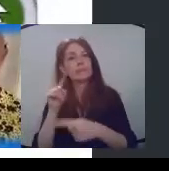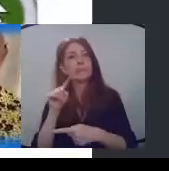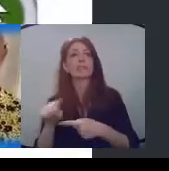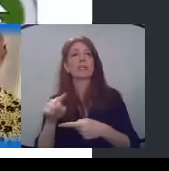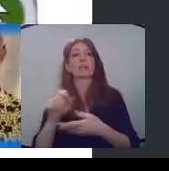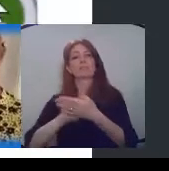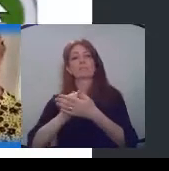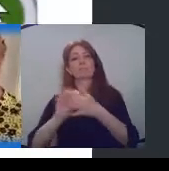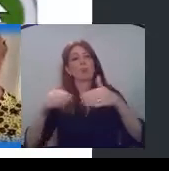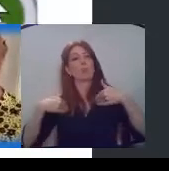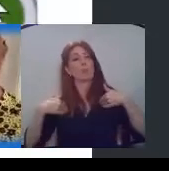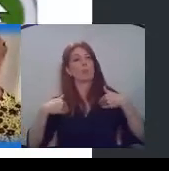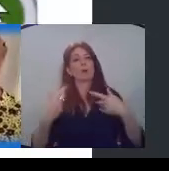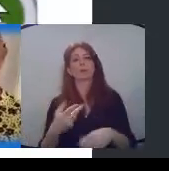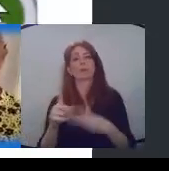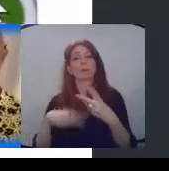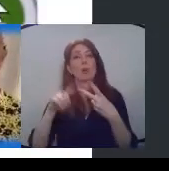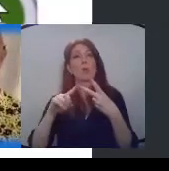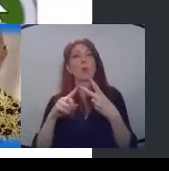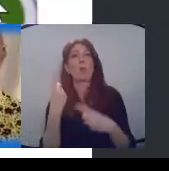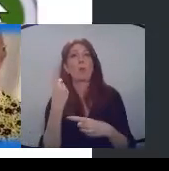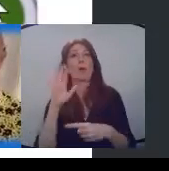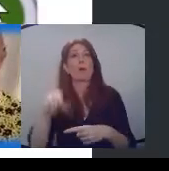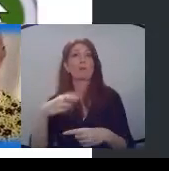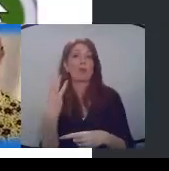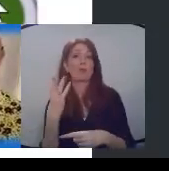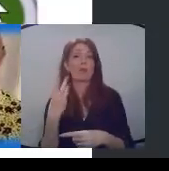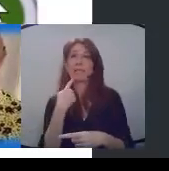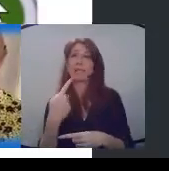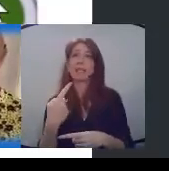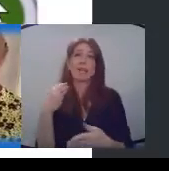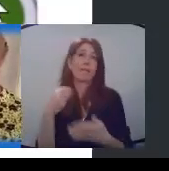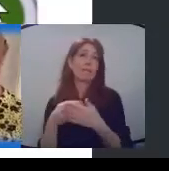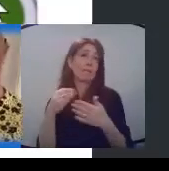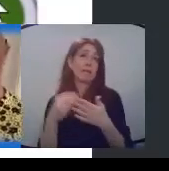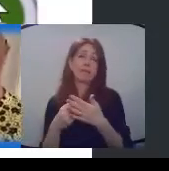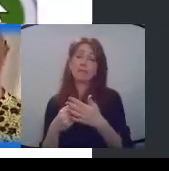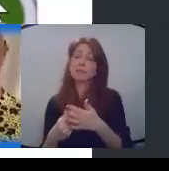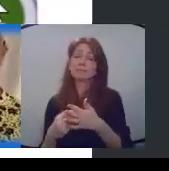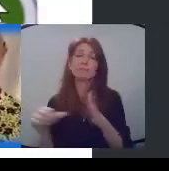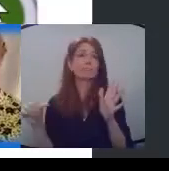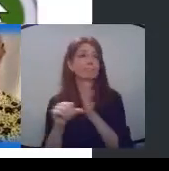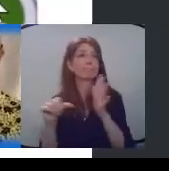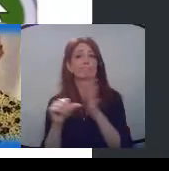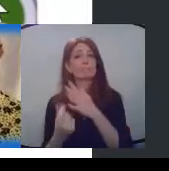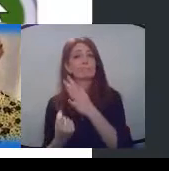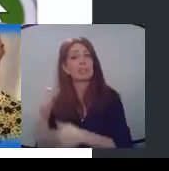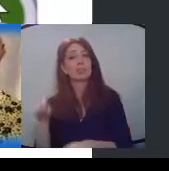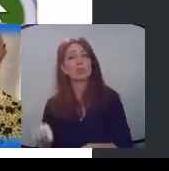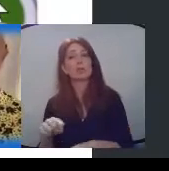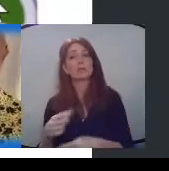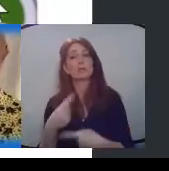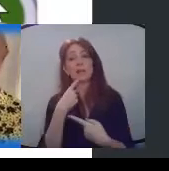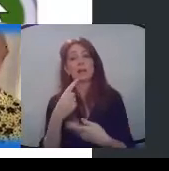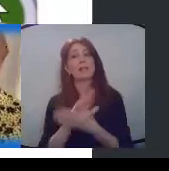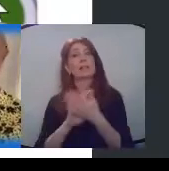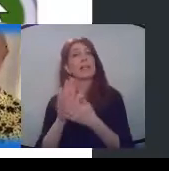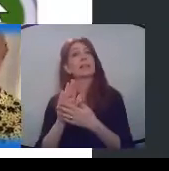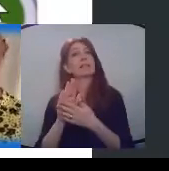pitch. And about one out of three say that, funding is a huge issue. And this has actually led to more than half of coaches